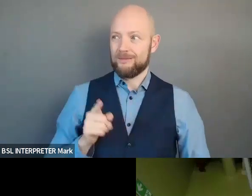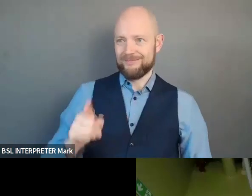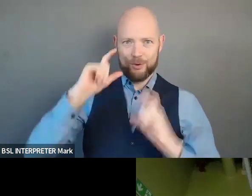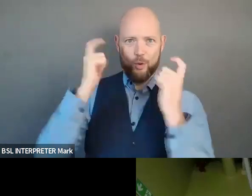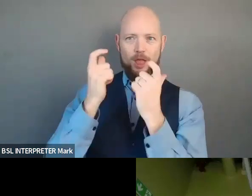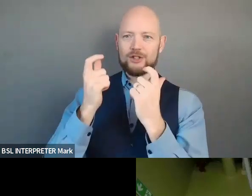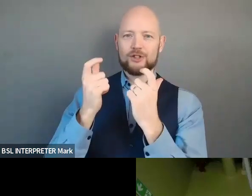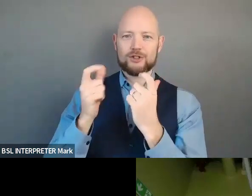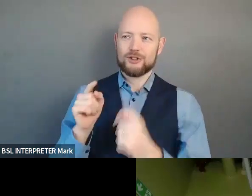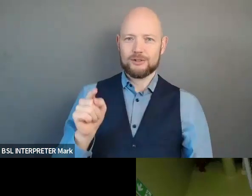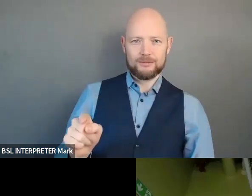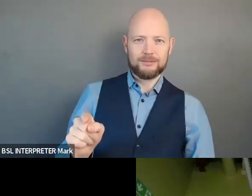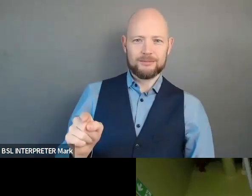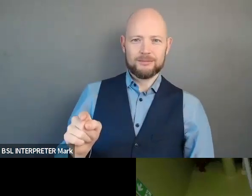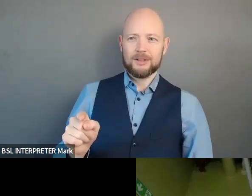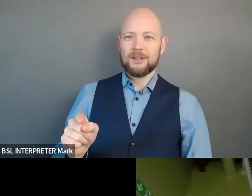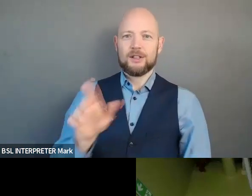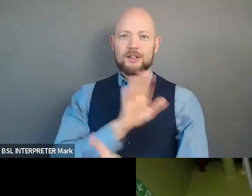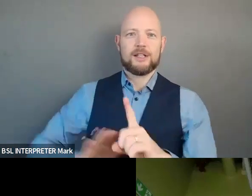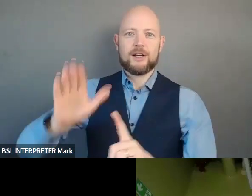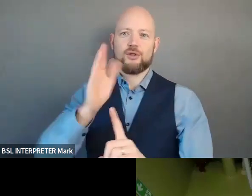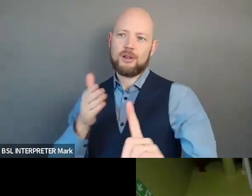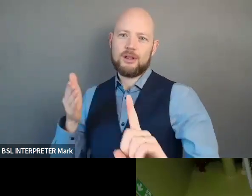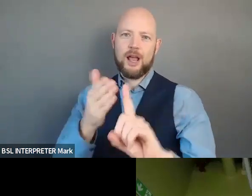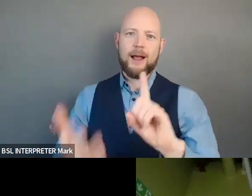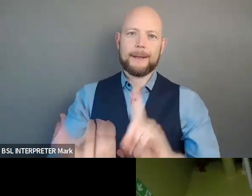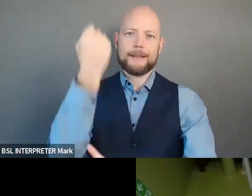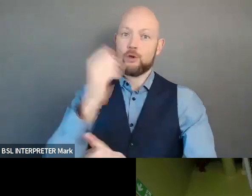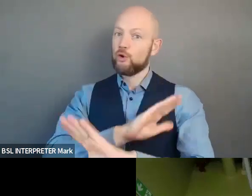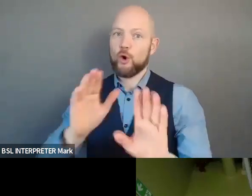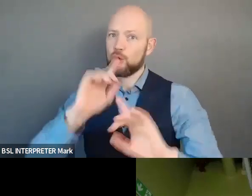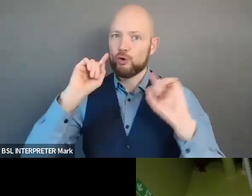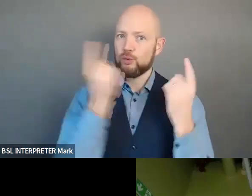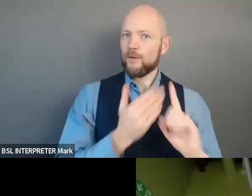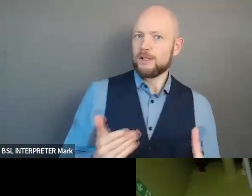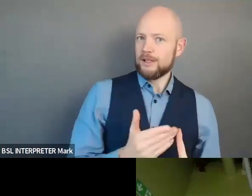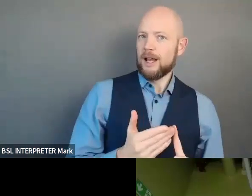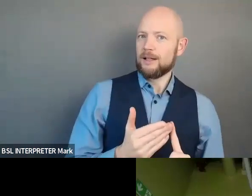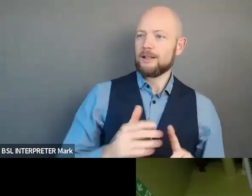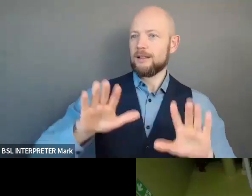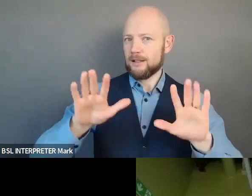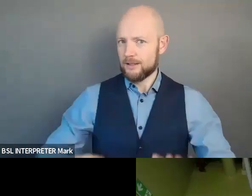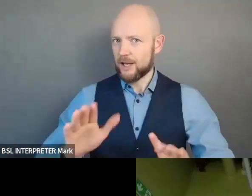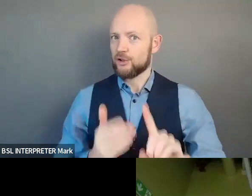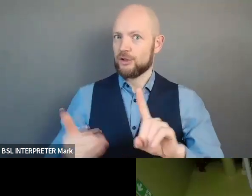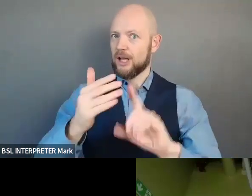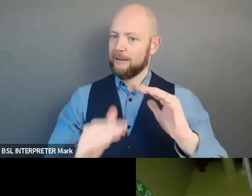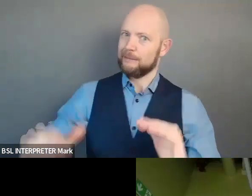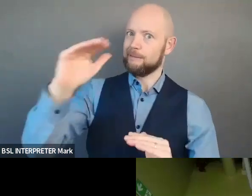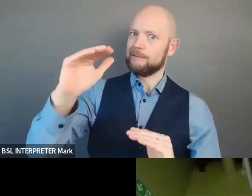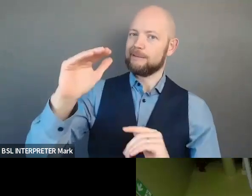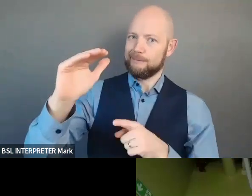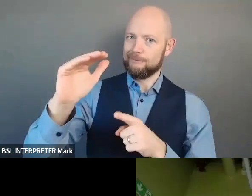hit national targets, not university targets. And of course, national targets of diversity are often ahead of